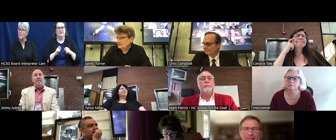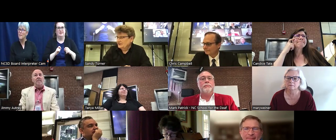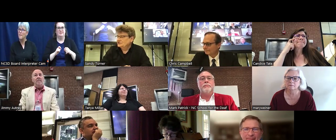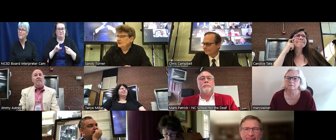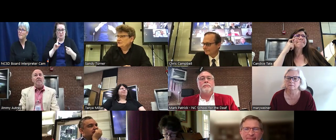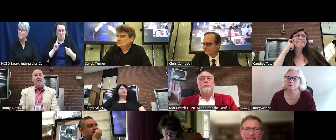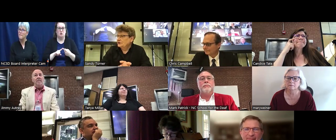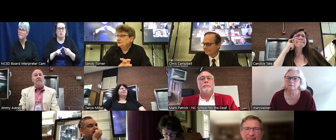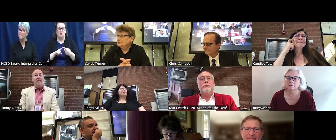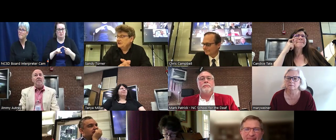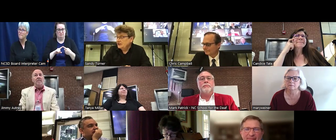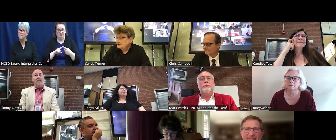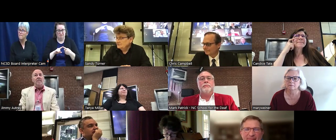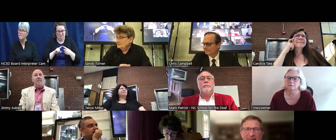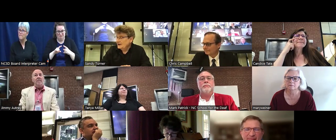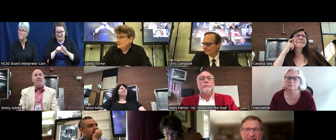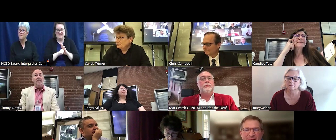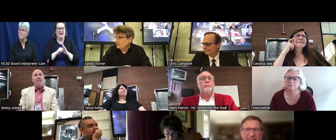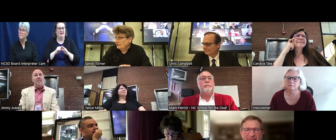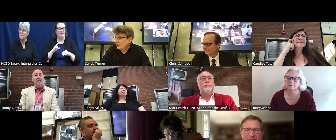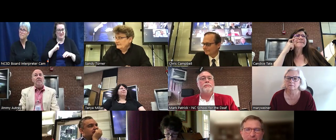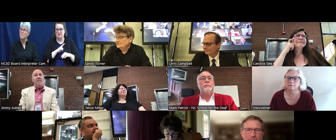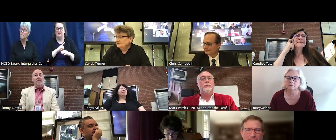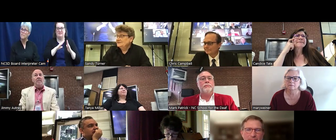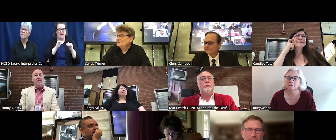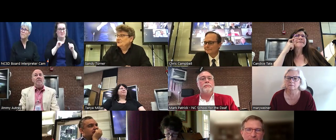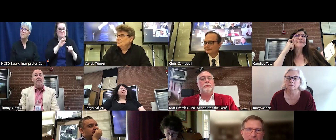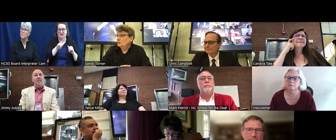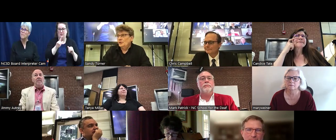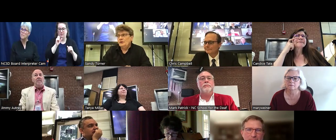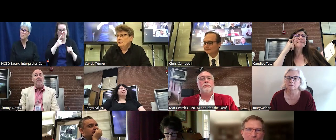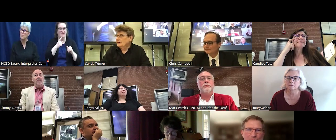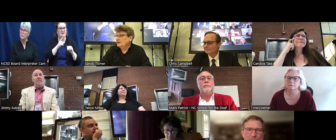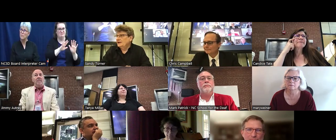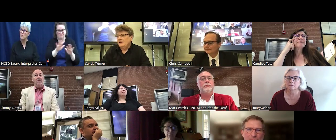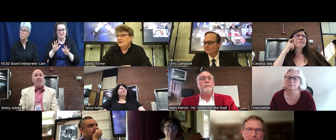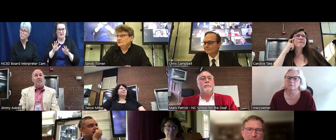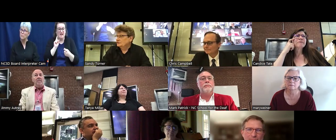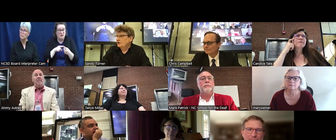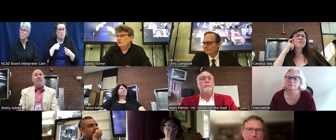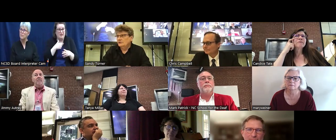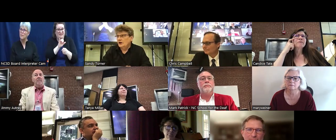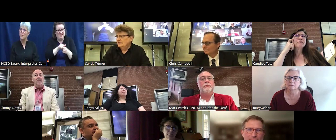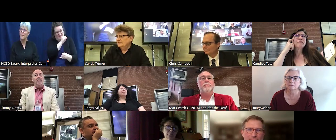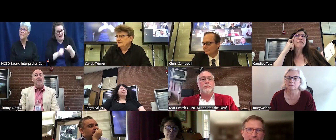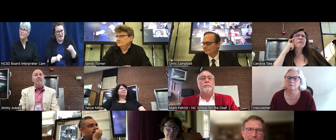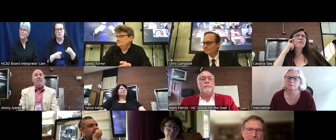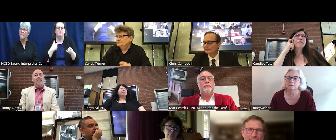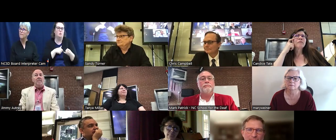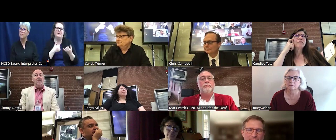State Legislator Bill 10, House Bill 11, we really can't answer a whole lot